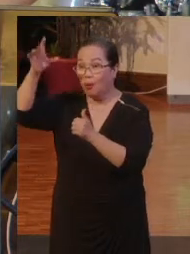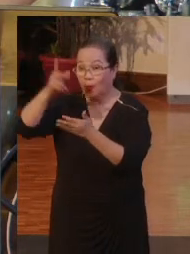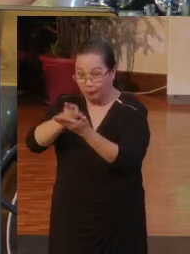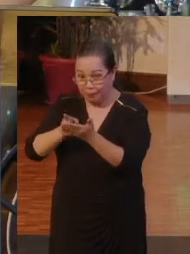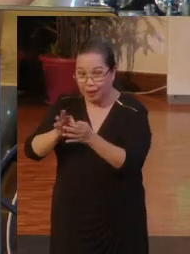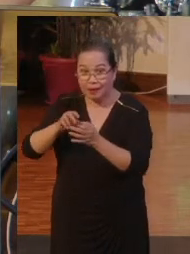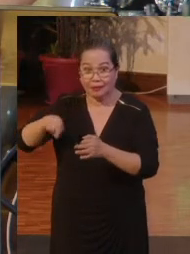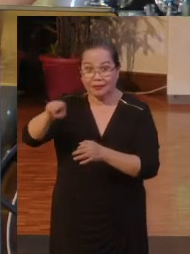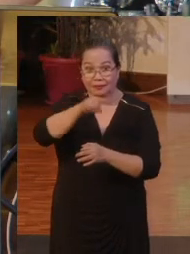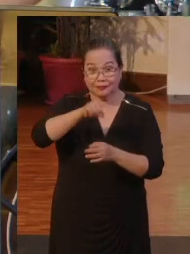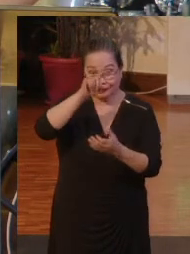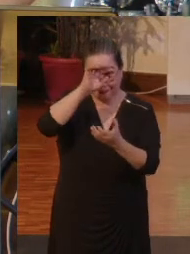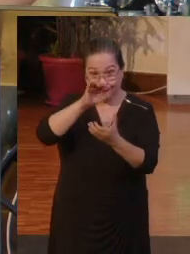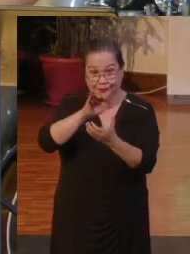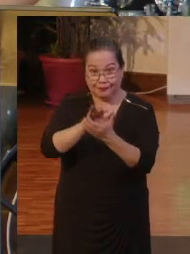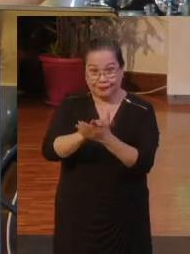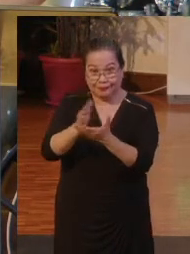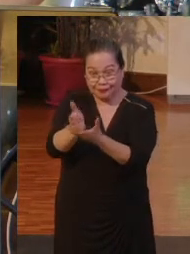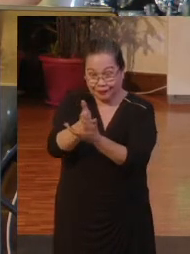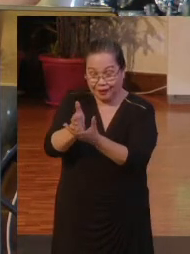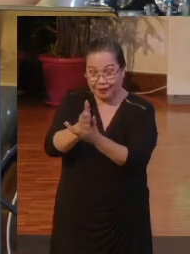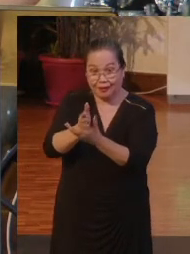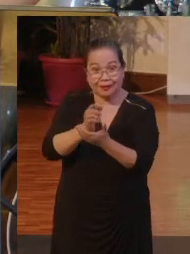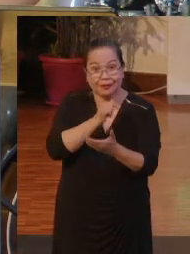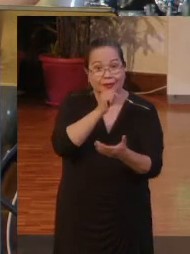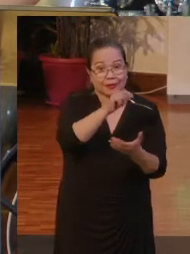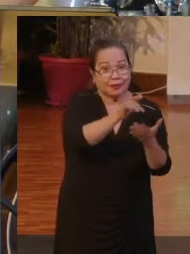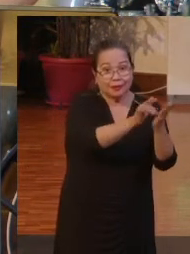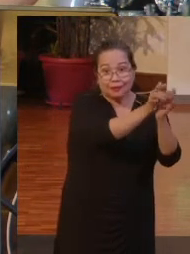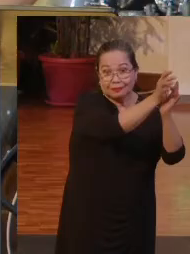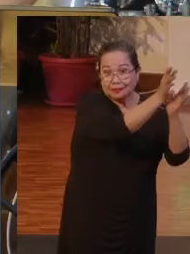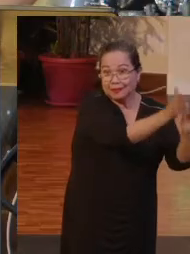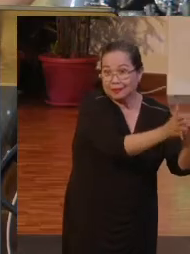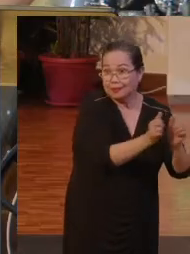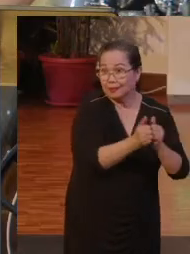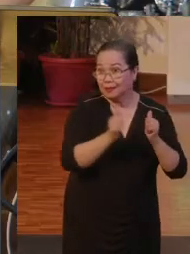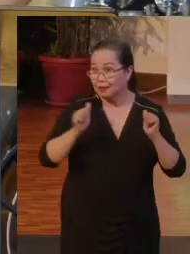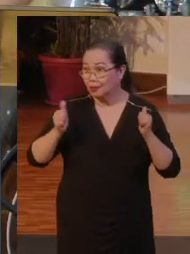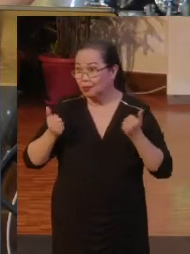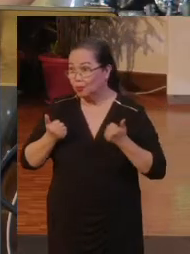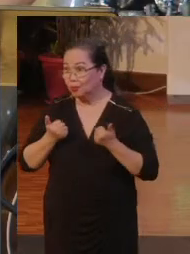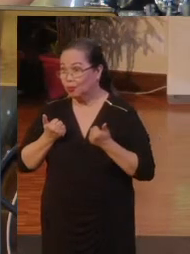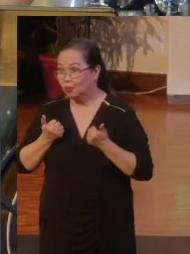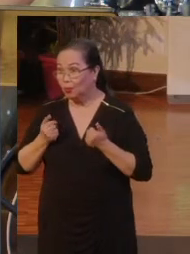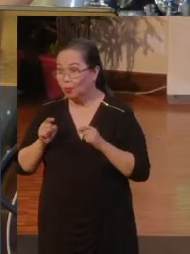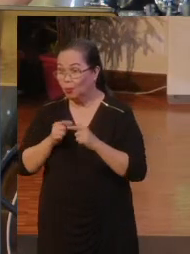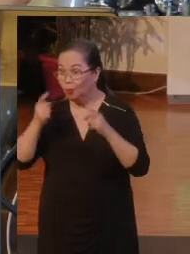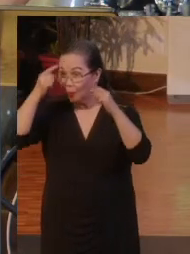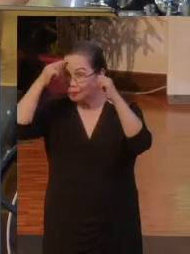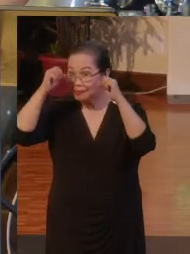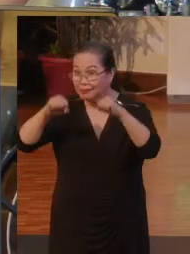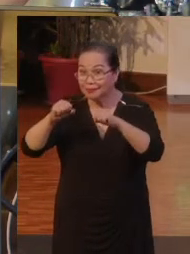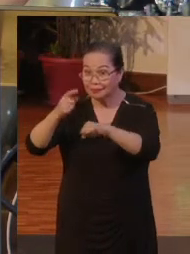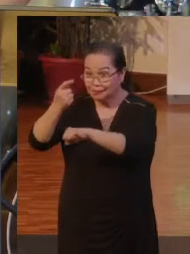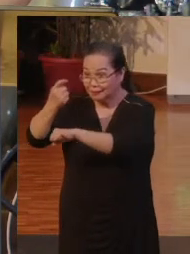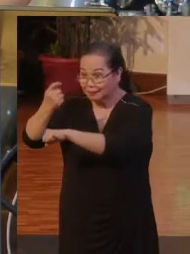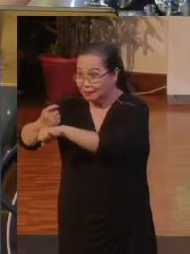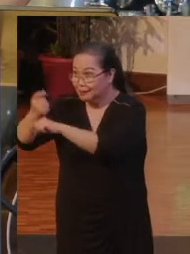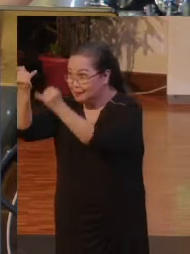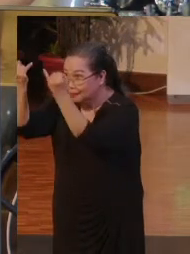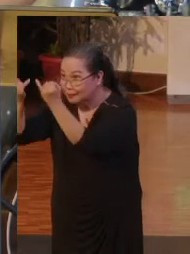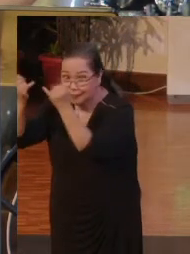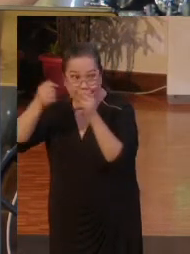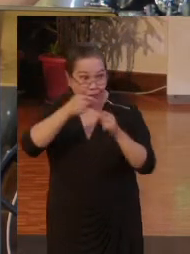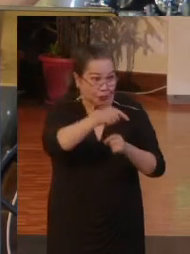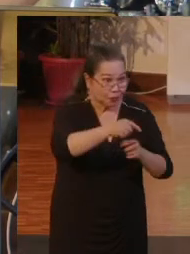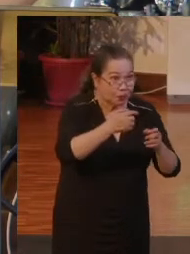portion does a believer share with an unbeliever? What agreement has the temple of God with idols? For we